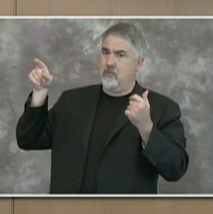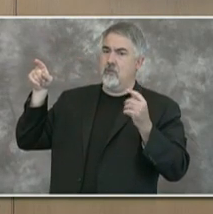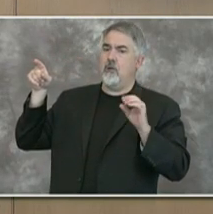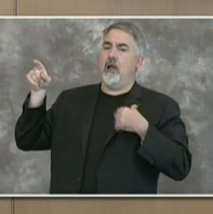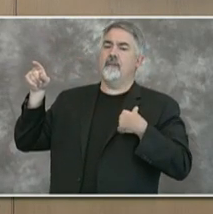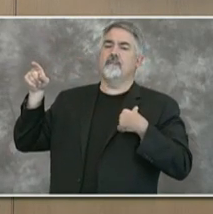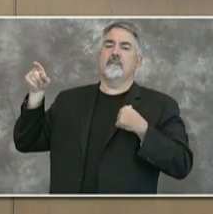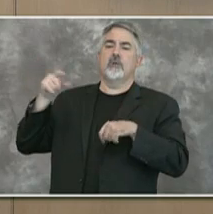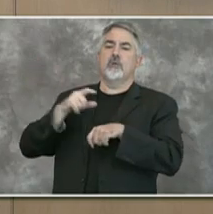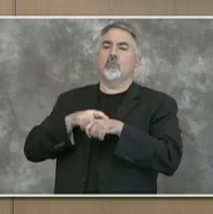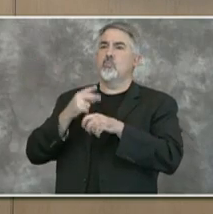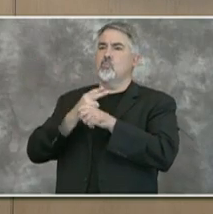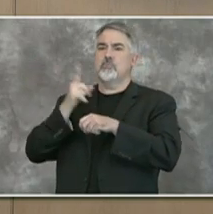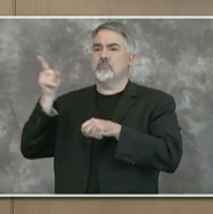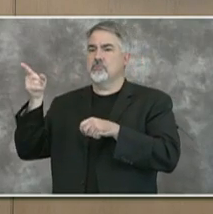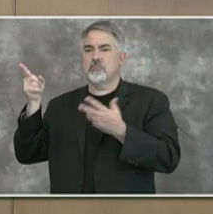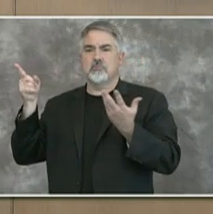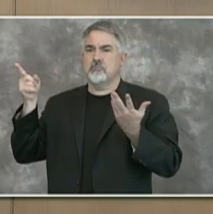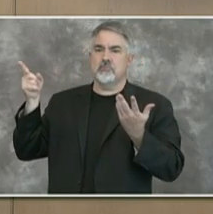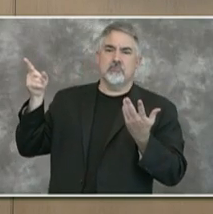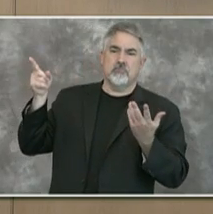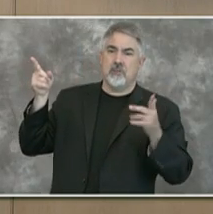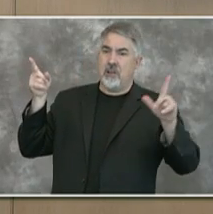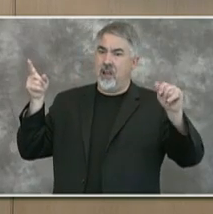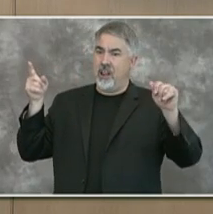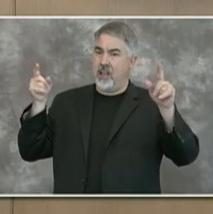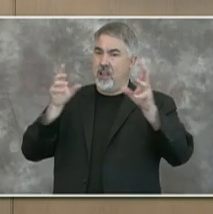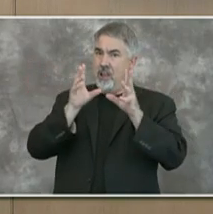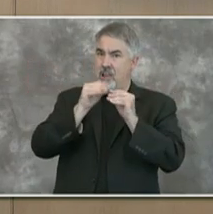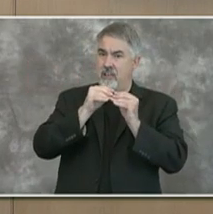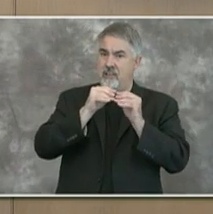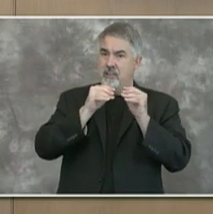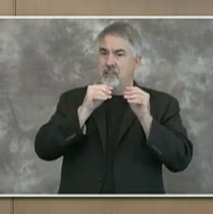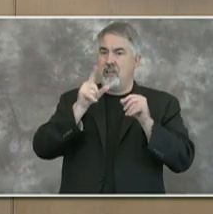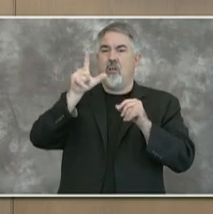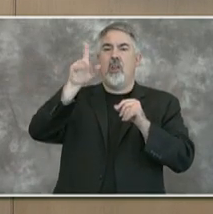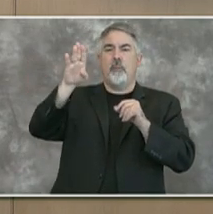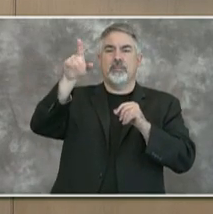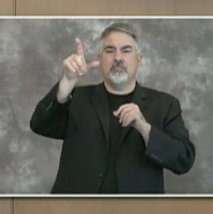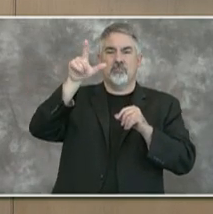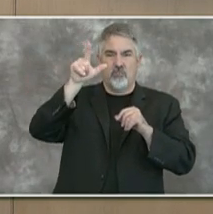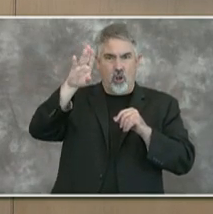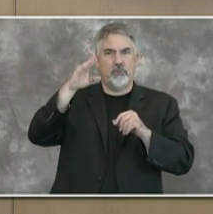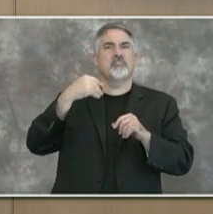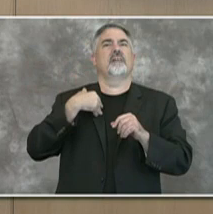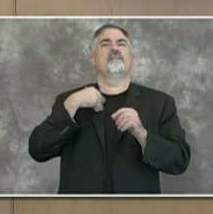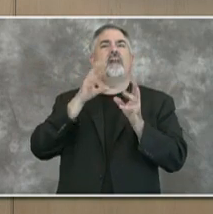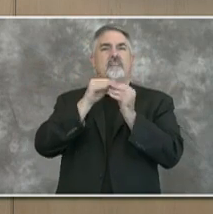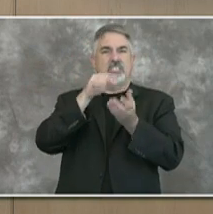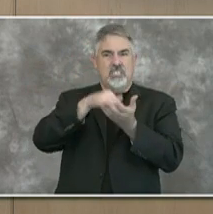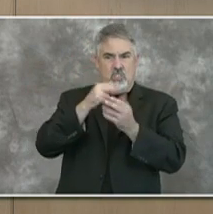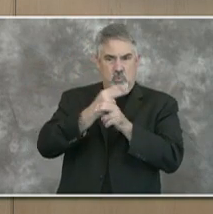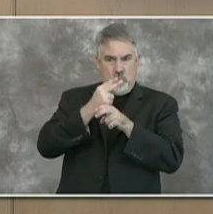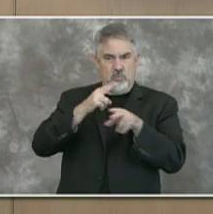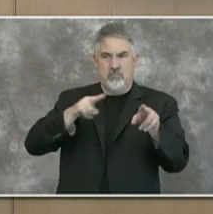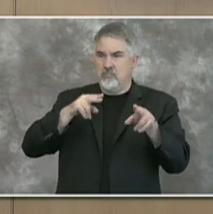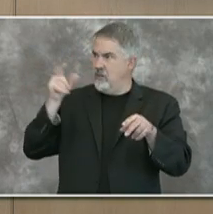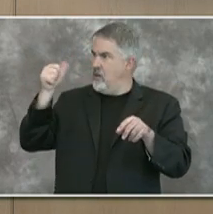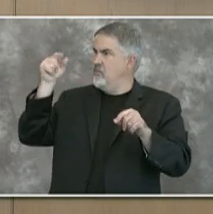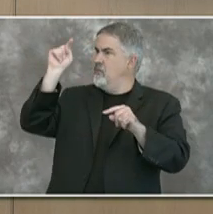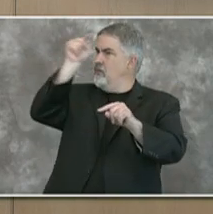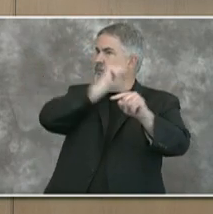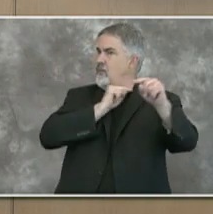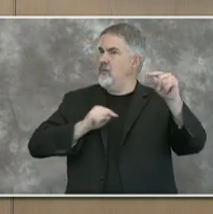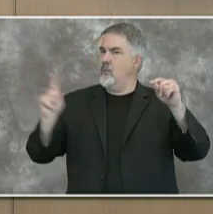electrical every few feet. I know the LA Convention Center, the Long Beach Arena, they're converting for hospital beds. Are there any non-traditional sites that are being looked at here in the